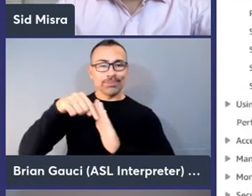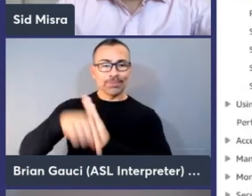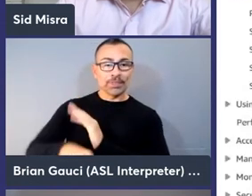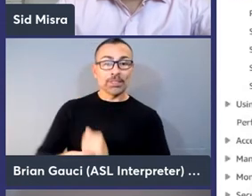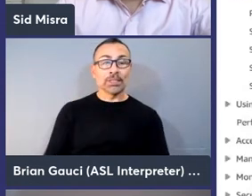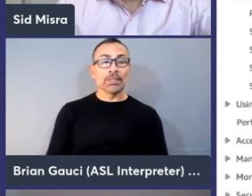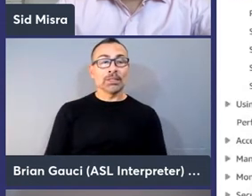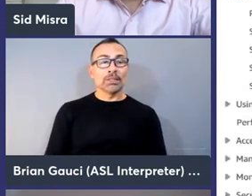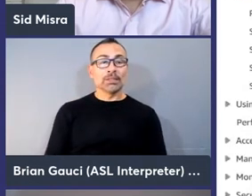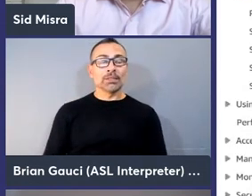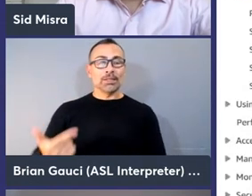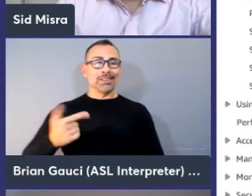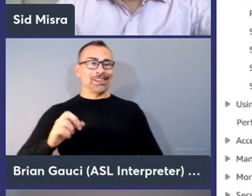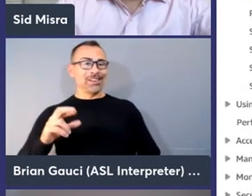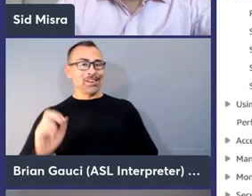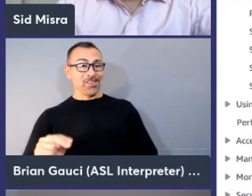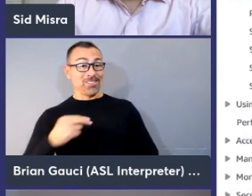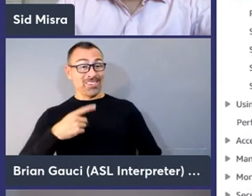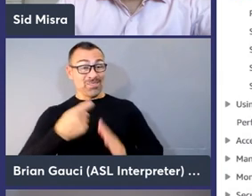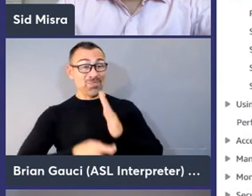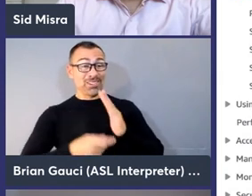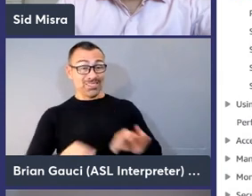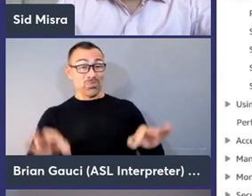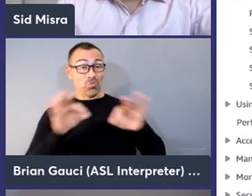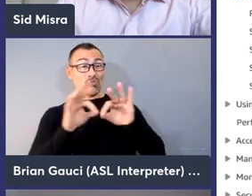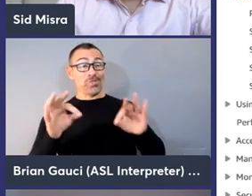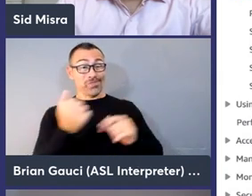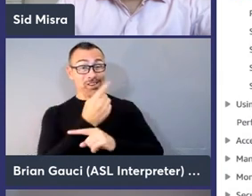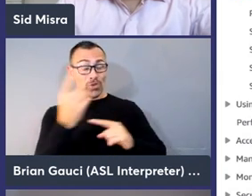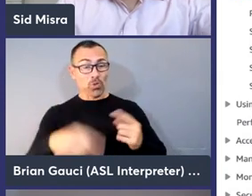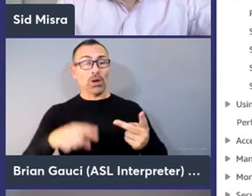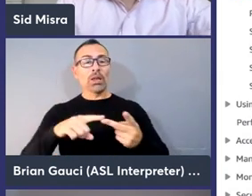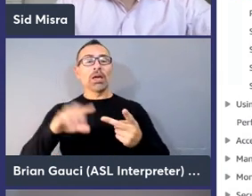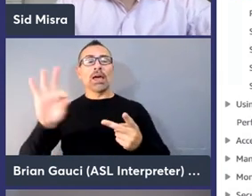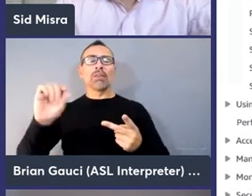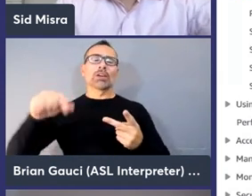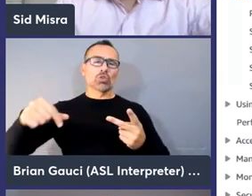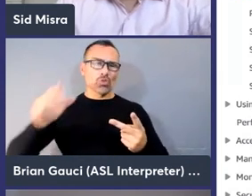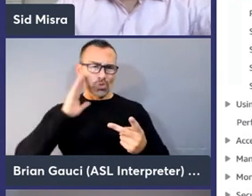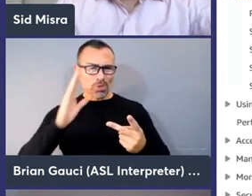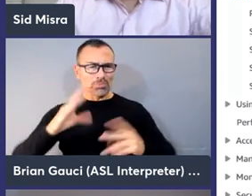is important for everyone. The FAQs are probably going to answer a lot of the questions that they have.